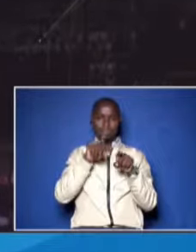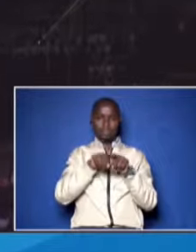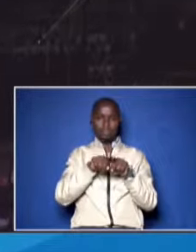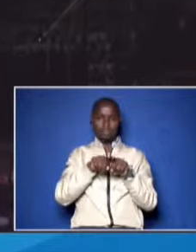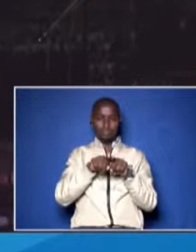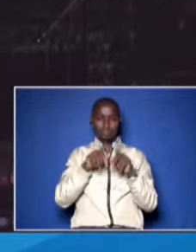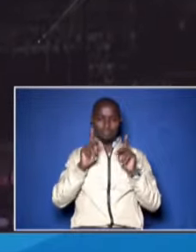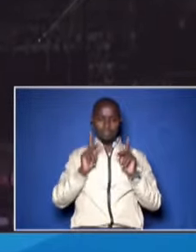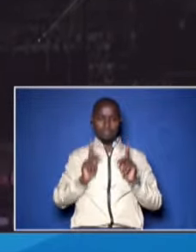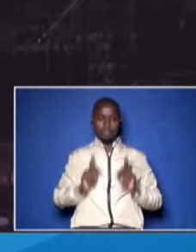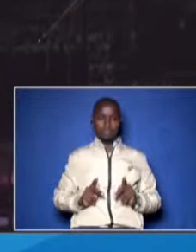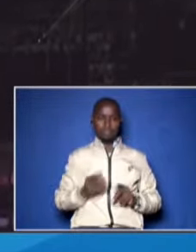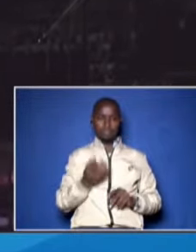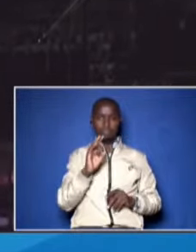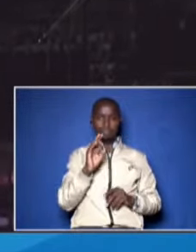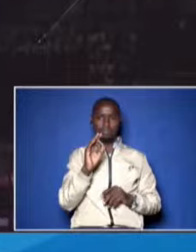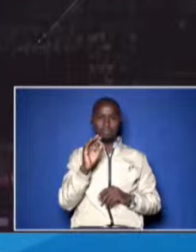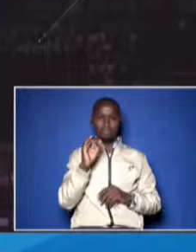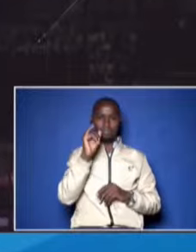people of